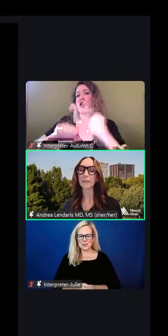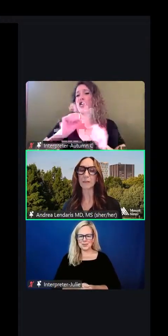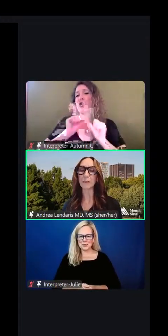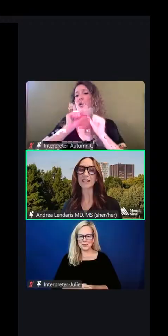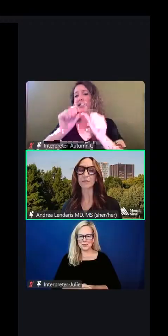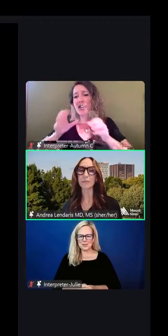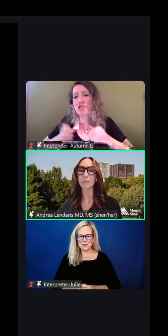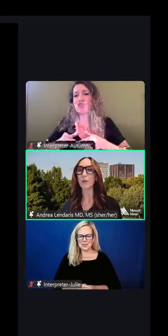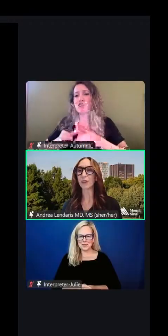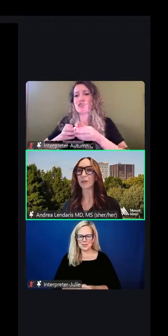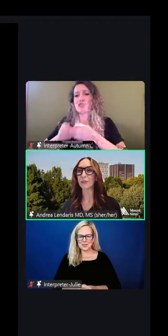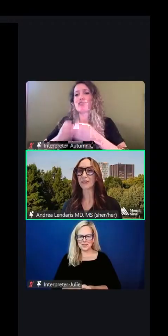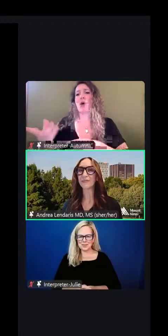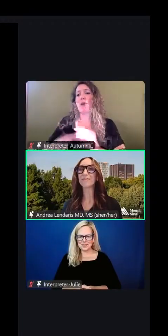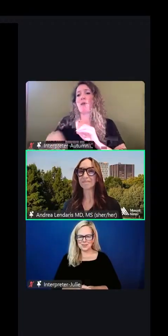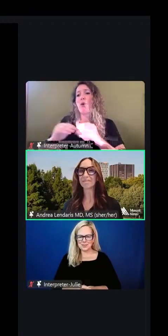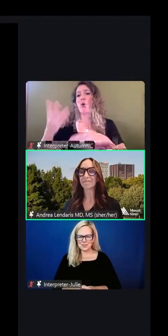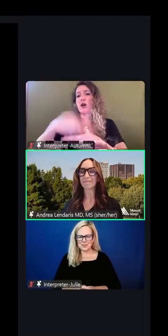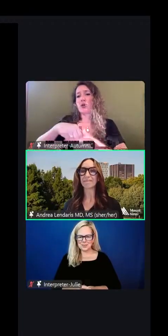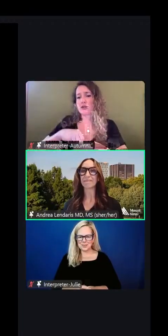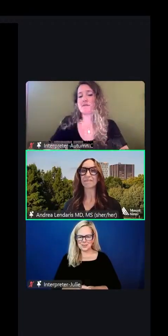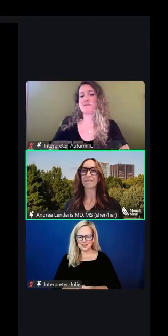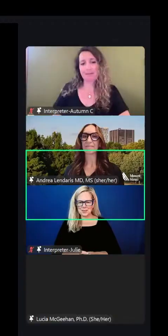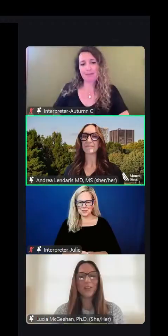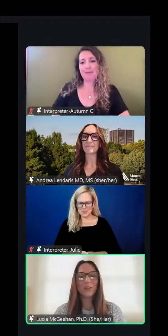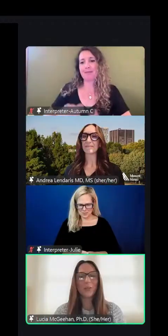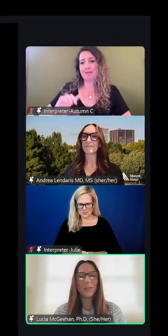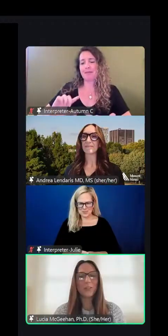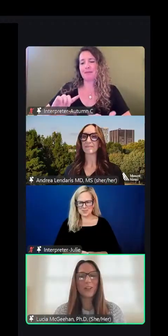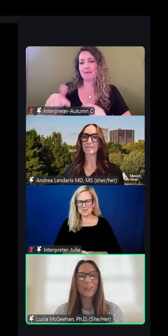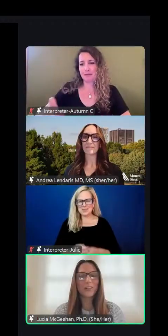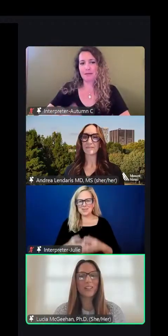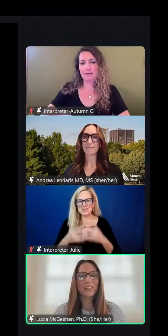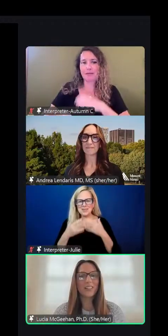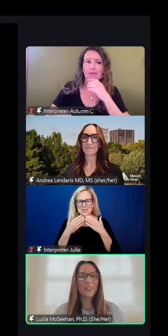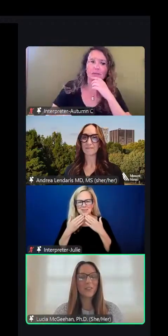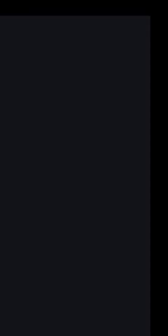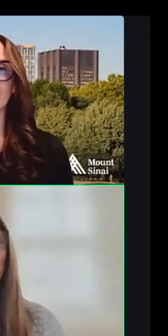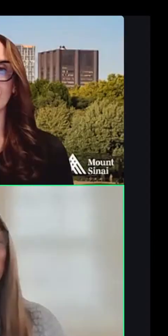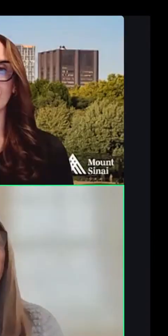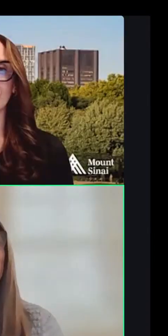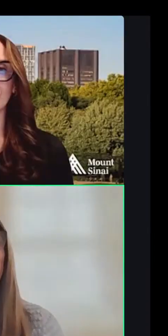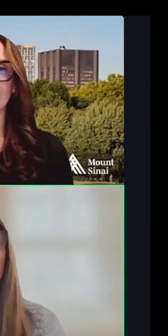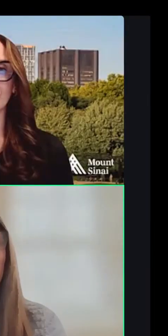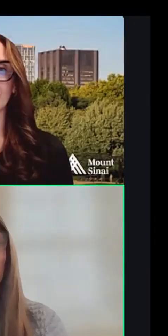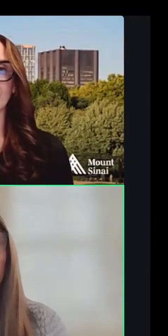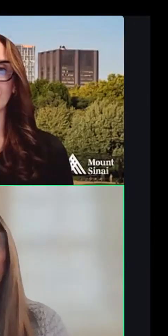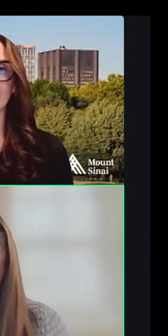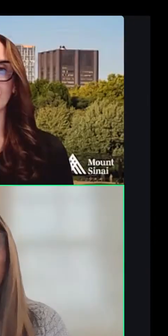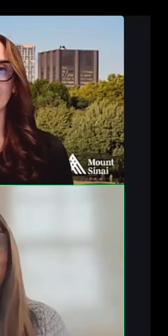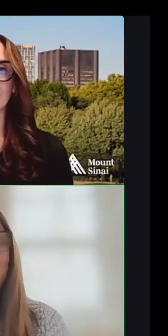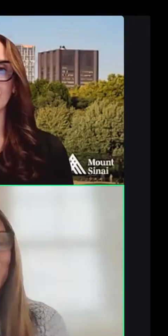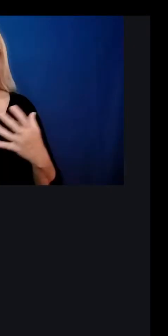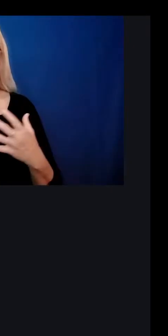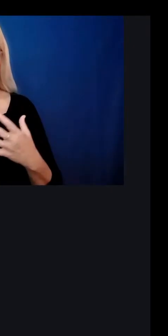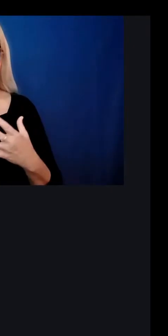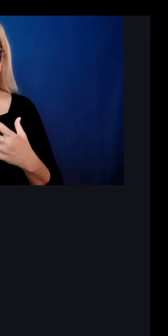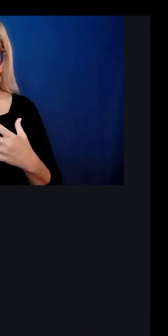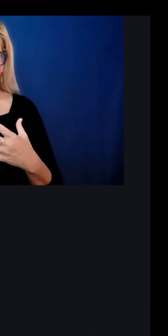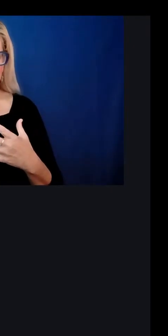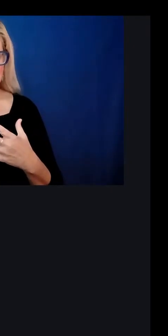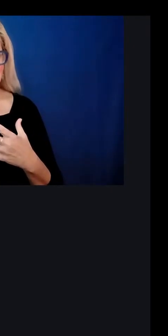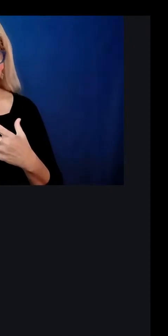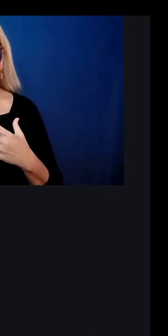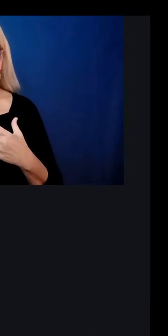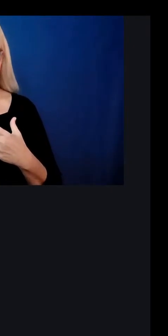moving momentum to be more inclusive. Thank you so much, Dr. Lendaris. That was really insightful and creative, and